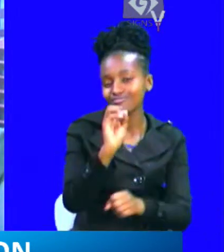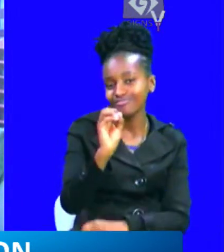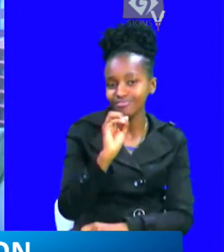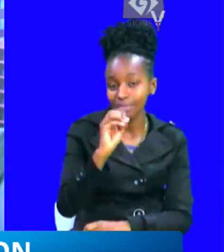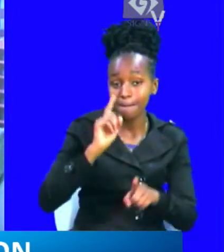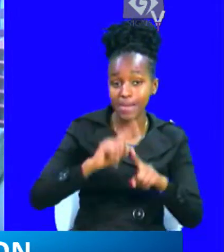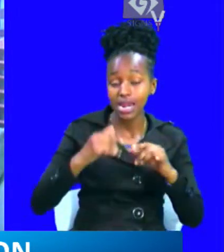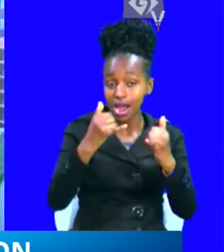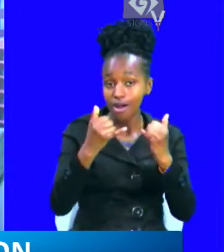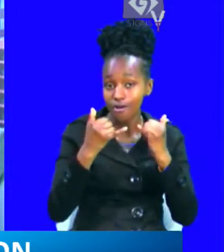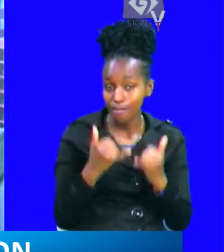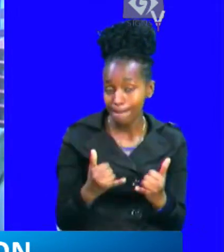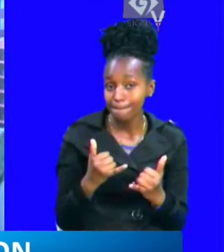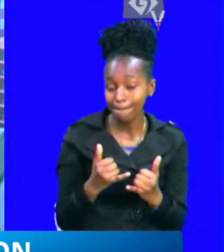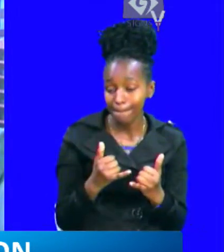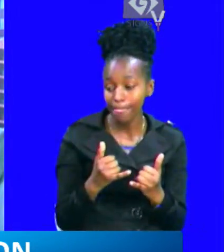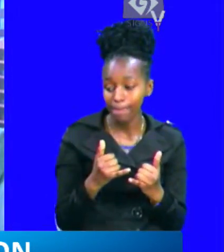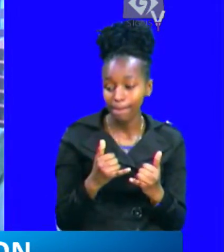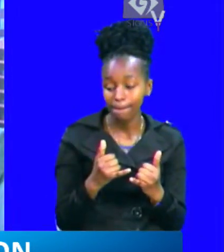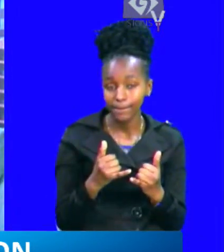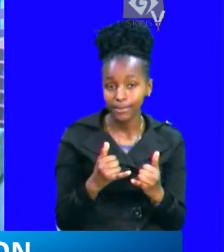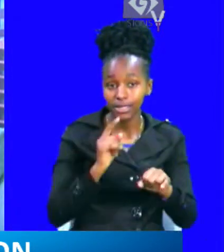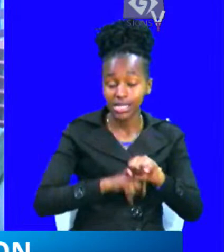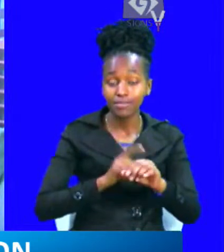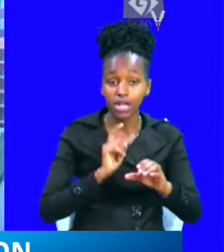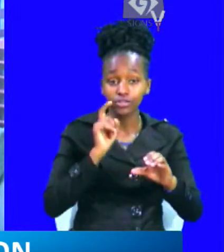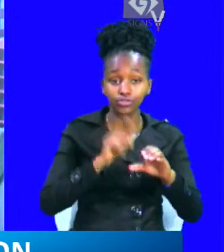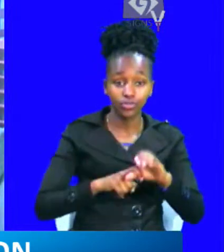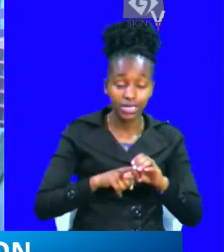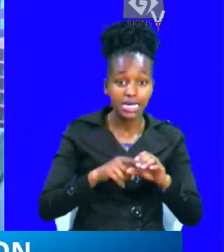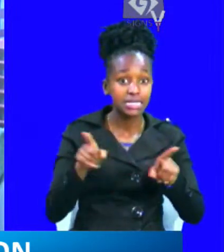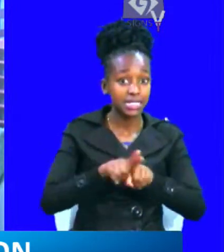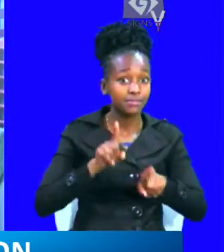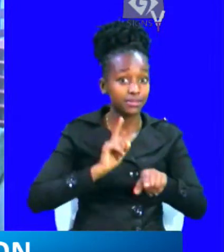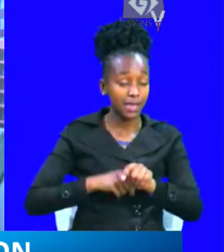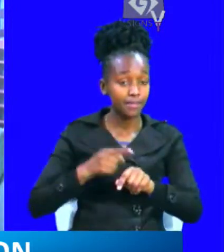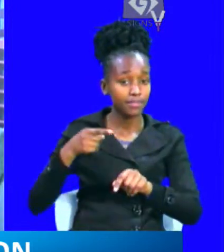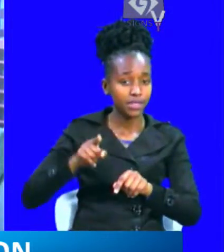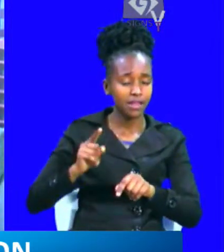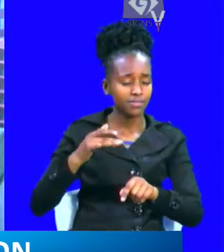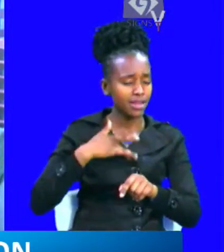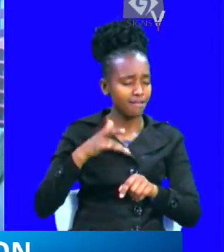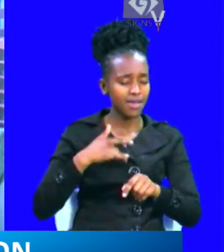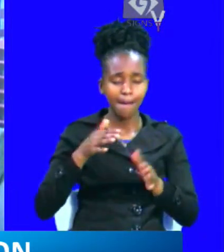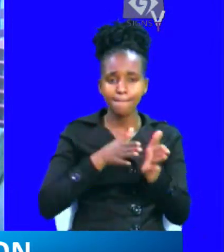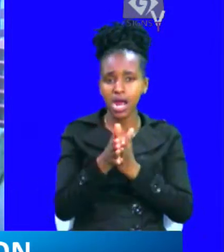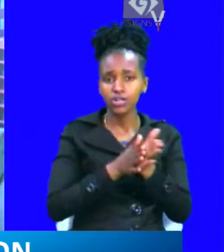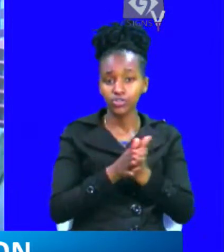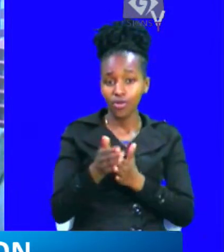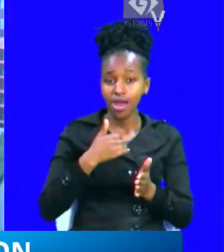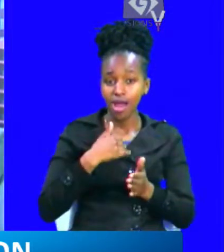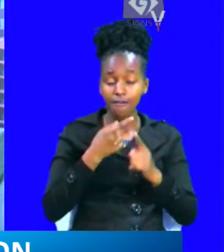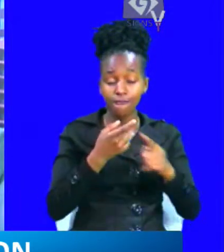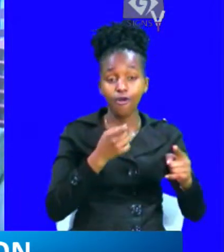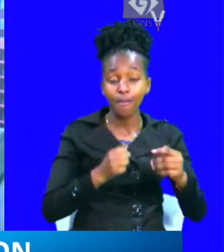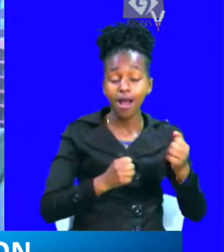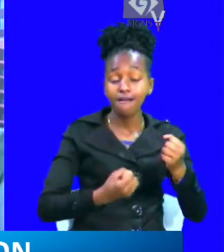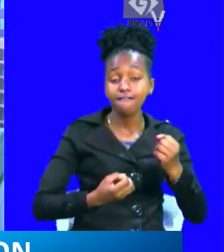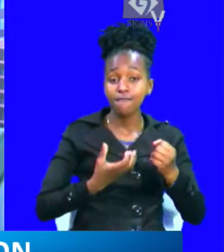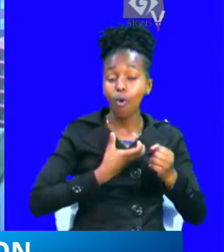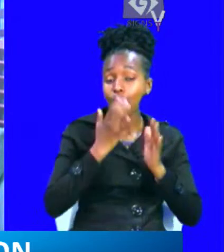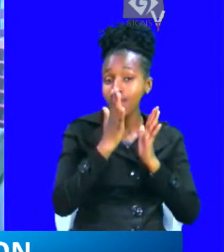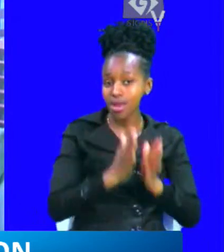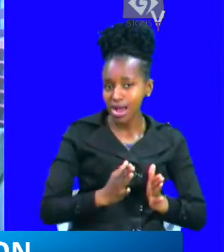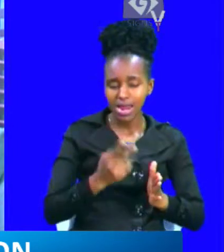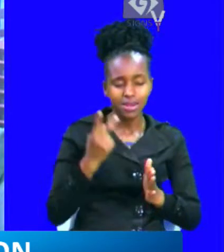But now when we were thinking, when I joined, and for me, it's actually the passion our Yes. founder has. And I was like, I